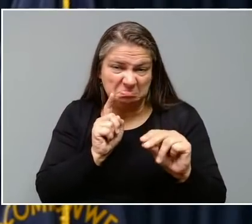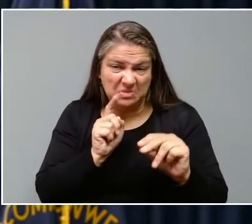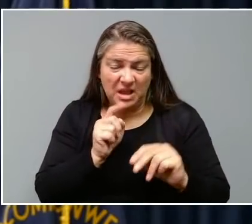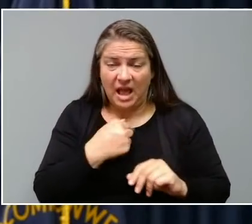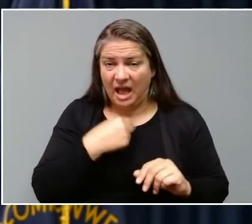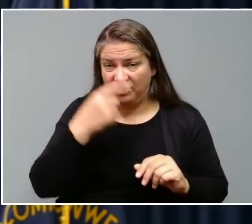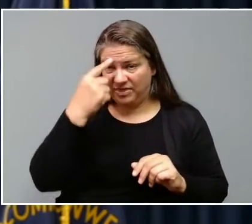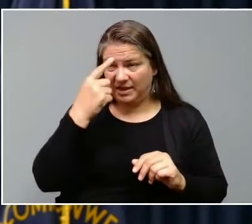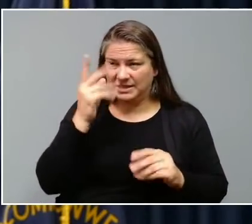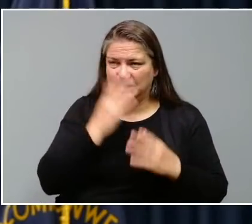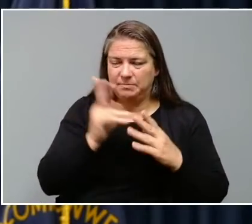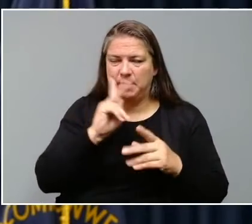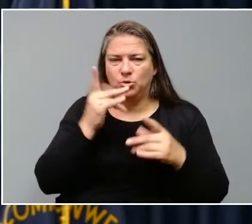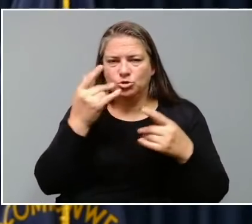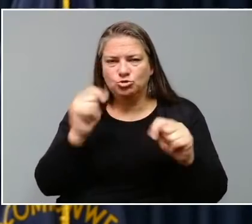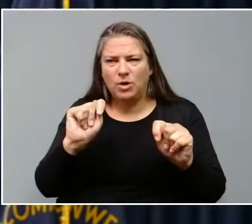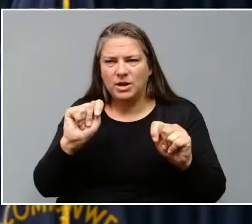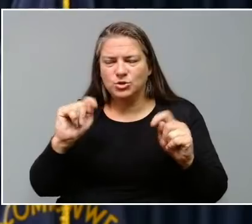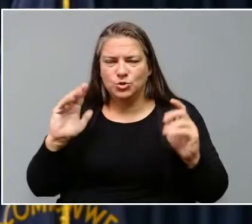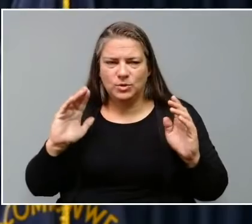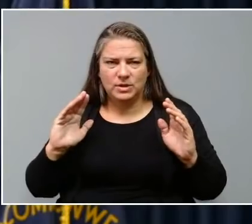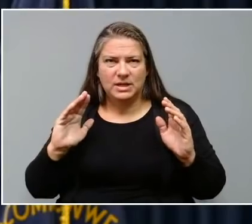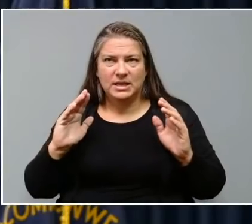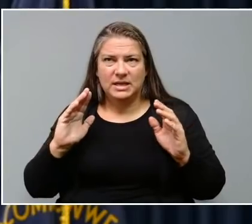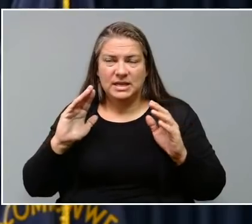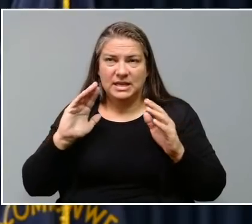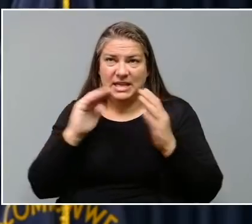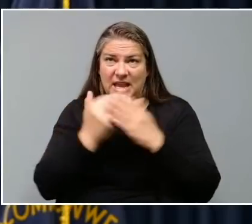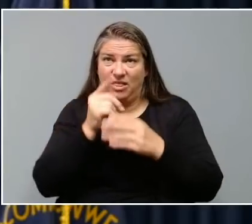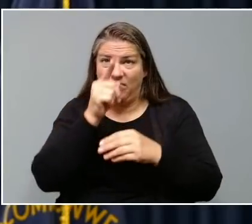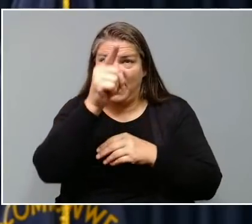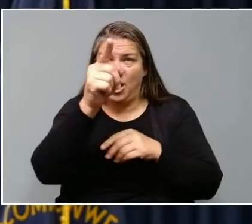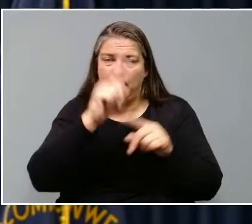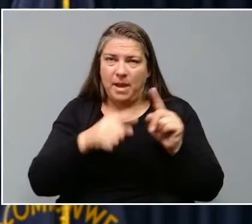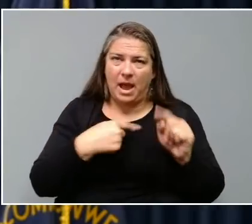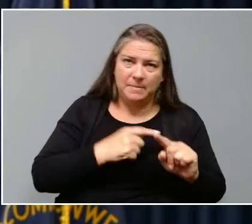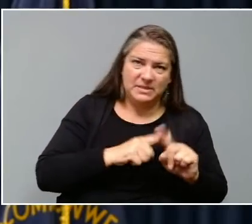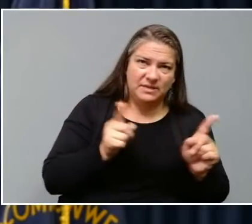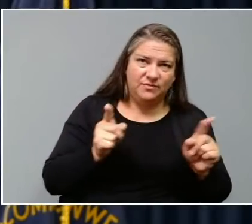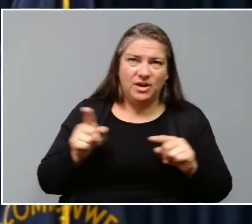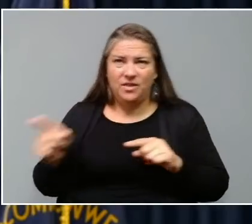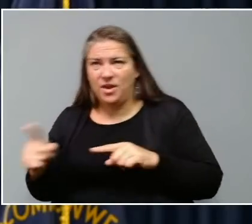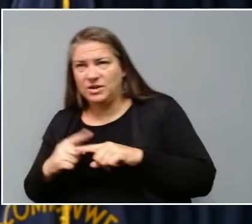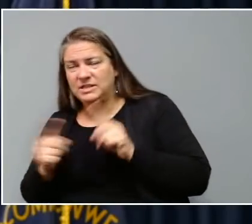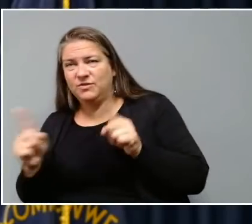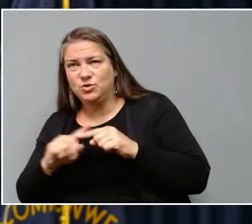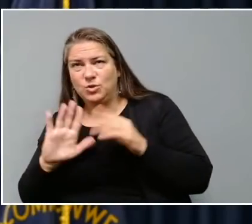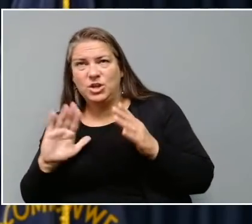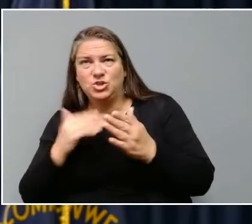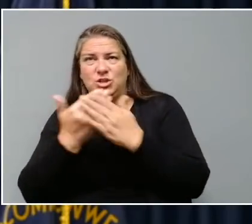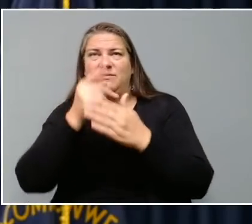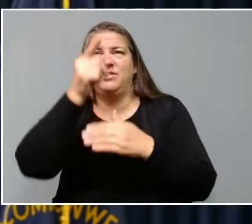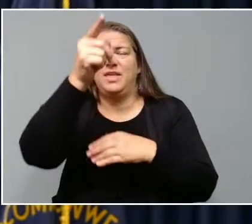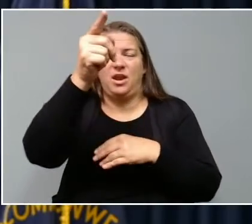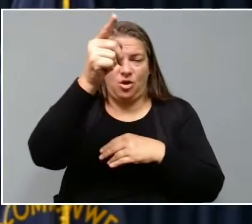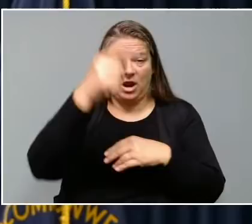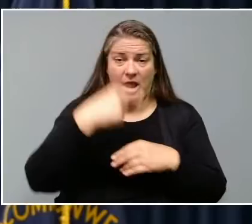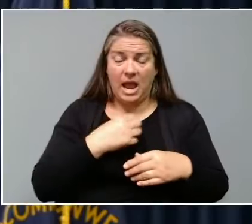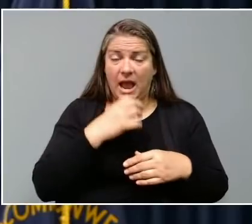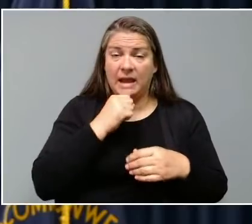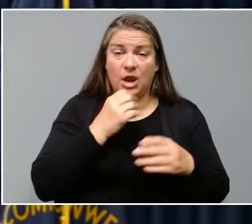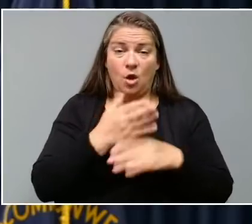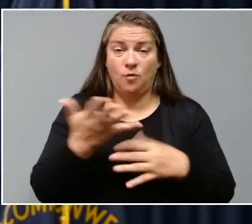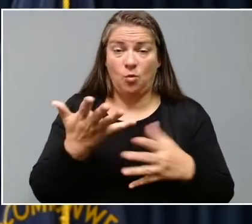get to the same place in slightly different ways. All I care about is that it works, that a school that has a big